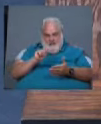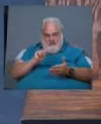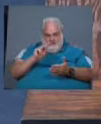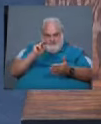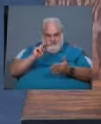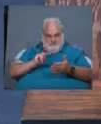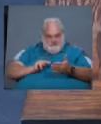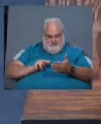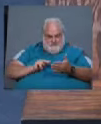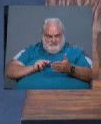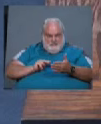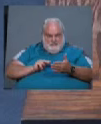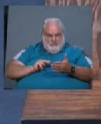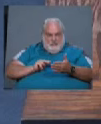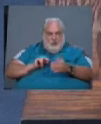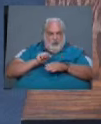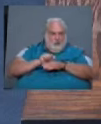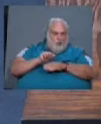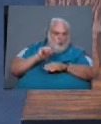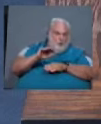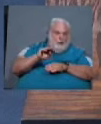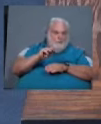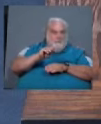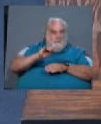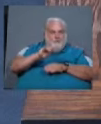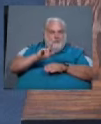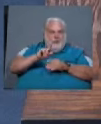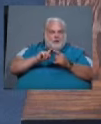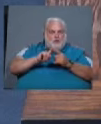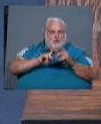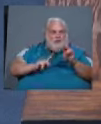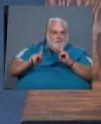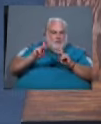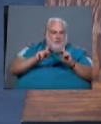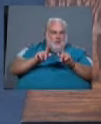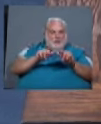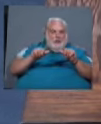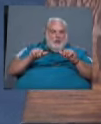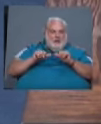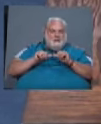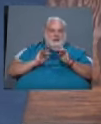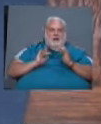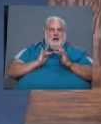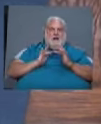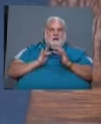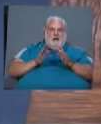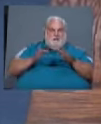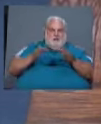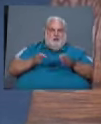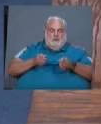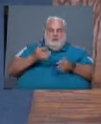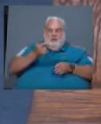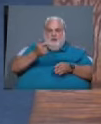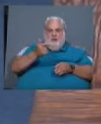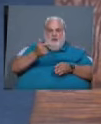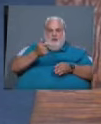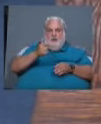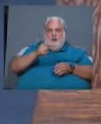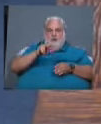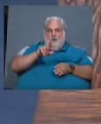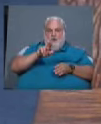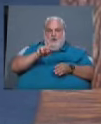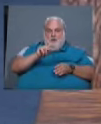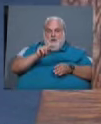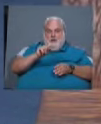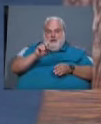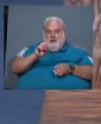and we mail those notices to whoever's listed as a contact. Granted, at the time that